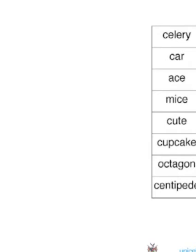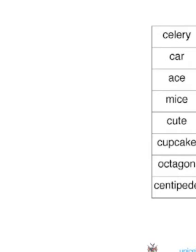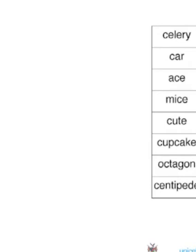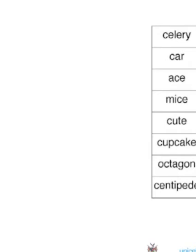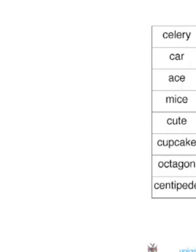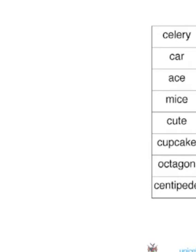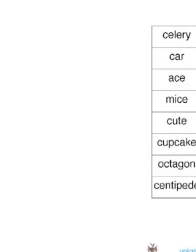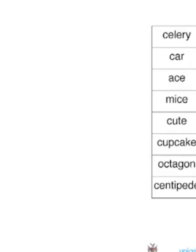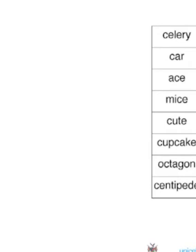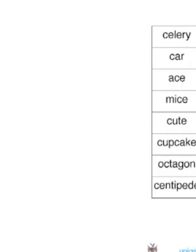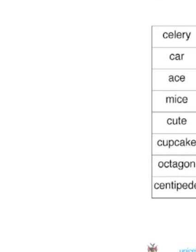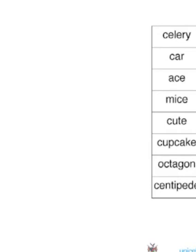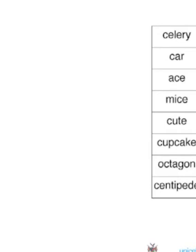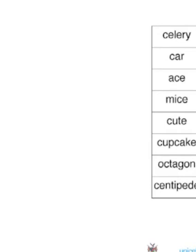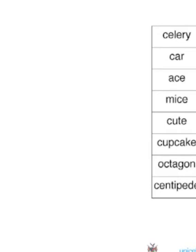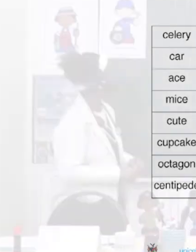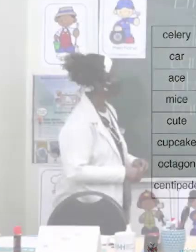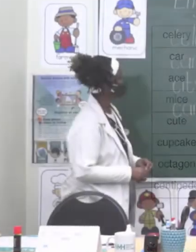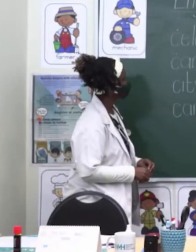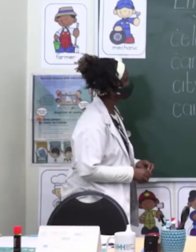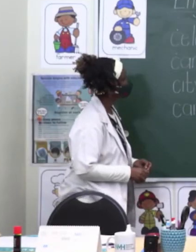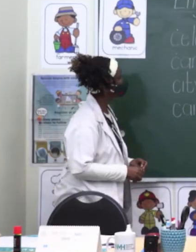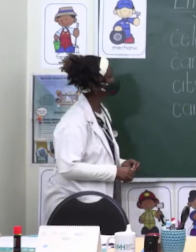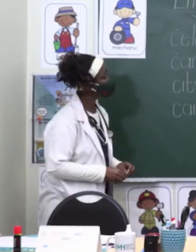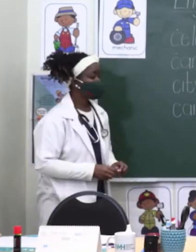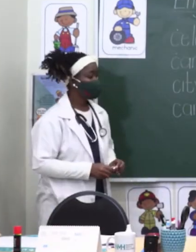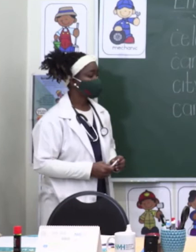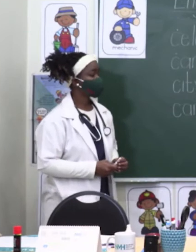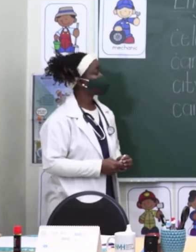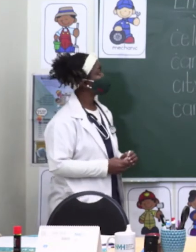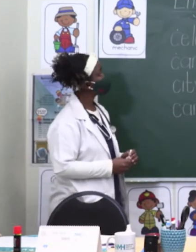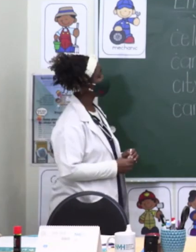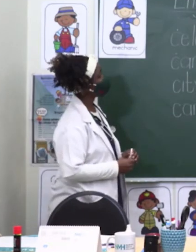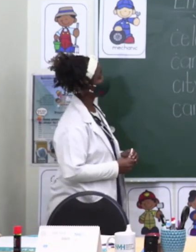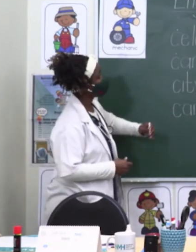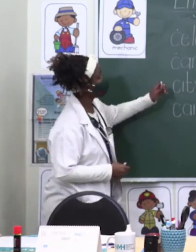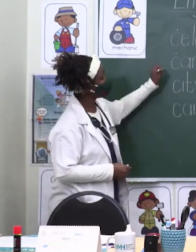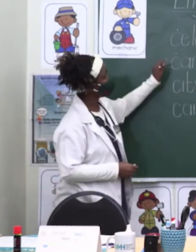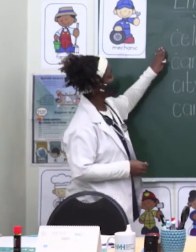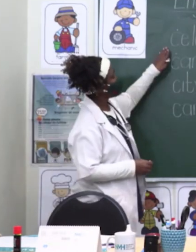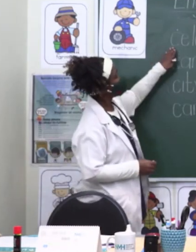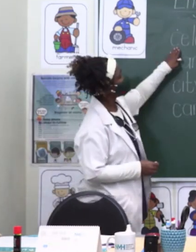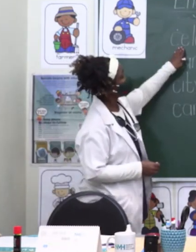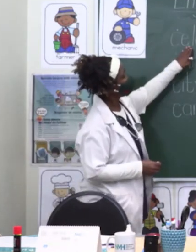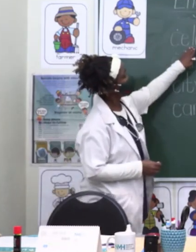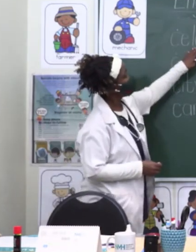Let us quickly look on the chalkboard. I have written here a few words. Let us read the words here.